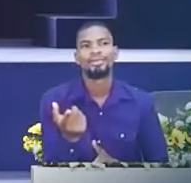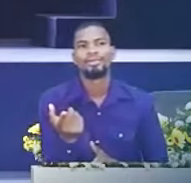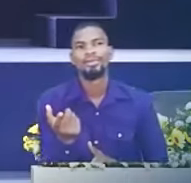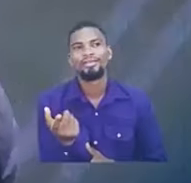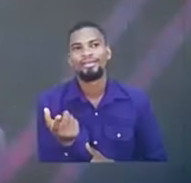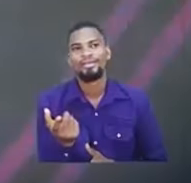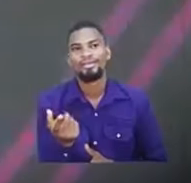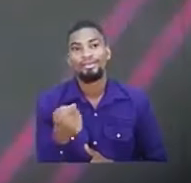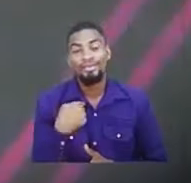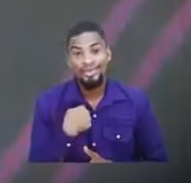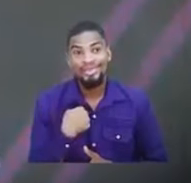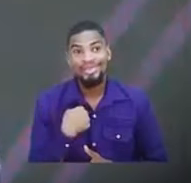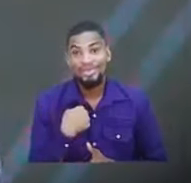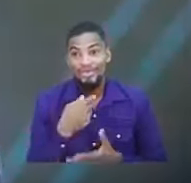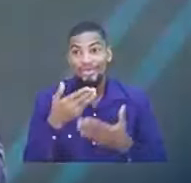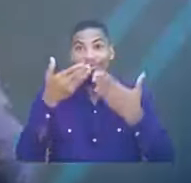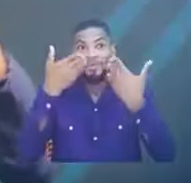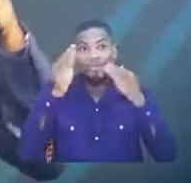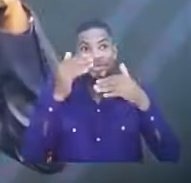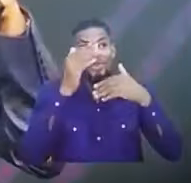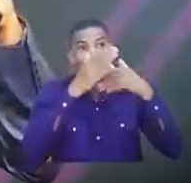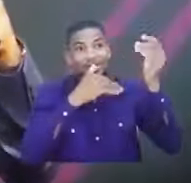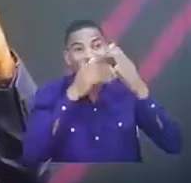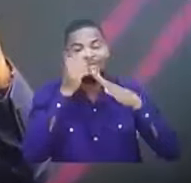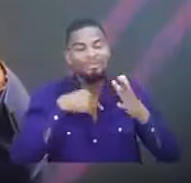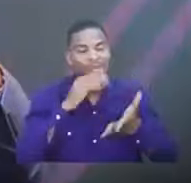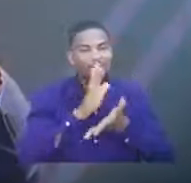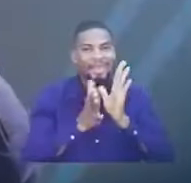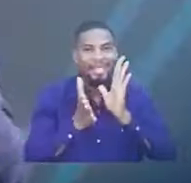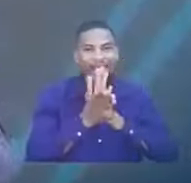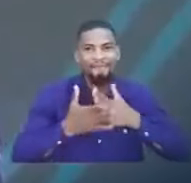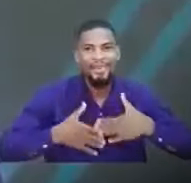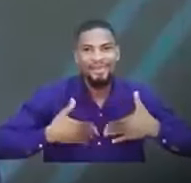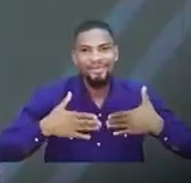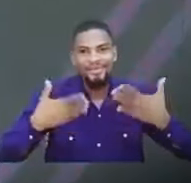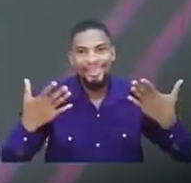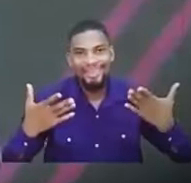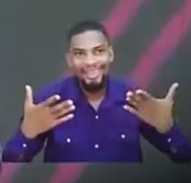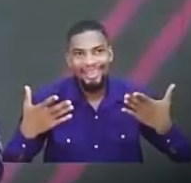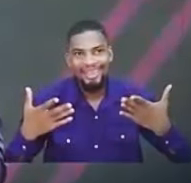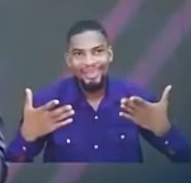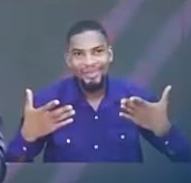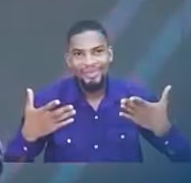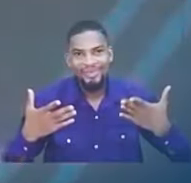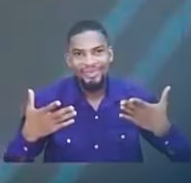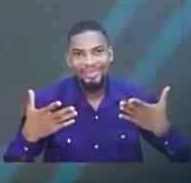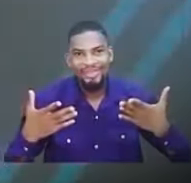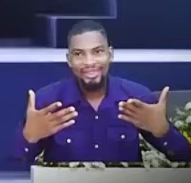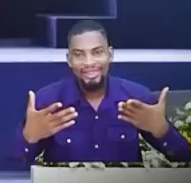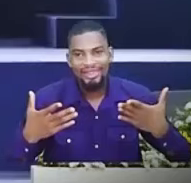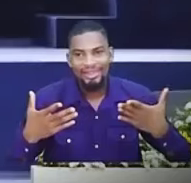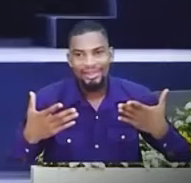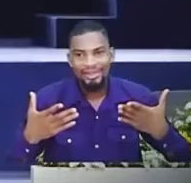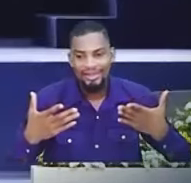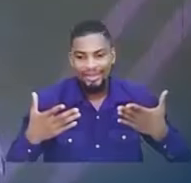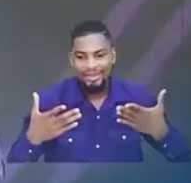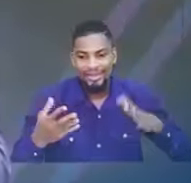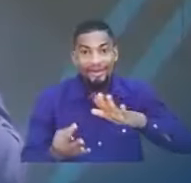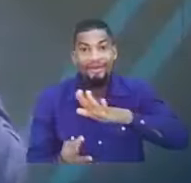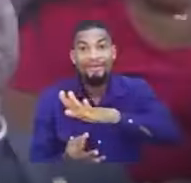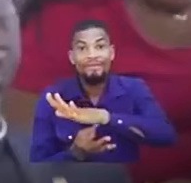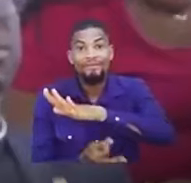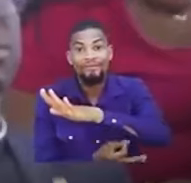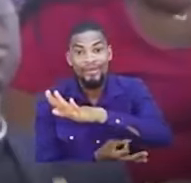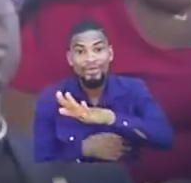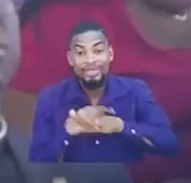we finish this building, I'll be glad. We were just at the footing level. And he is saying that the day